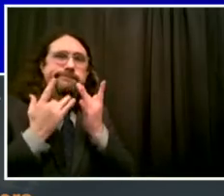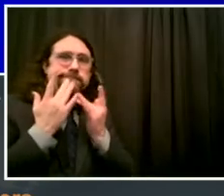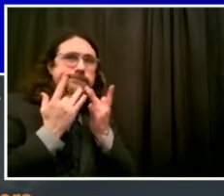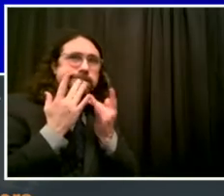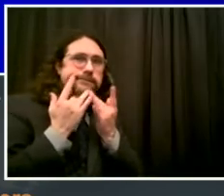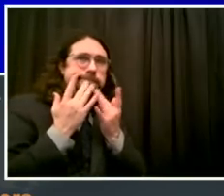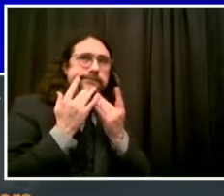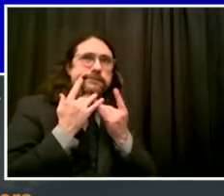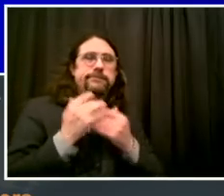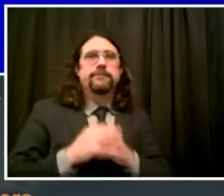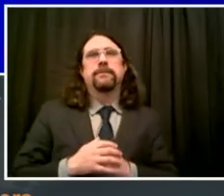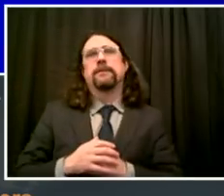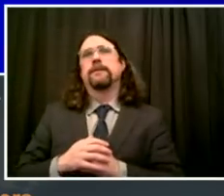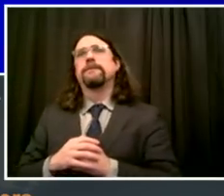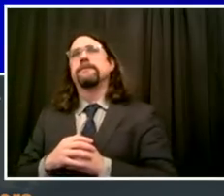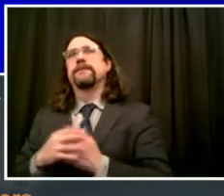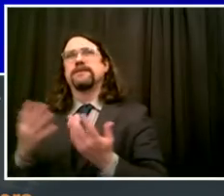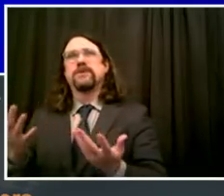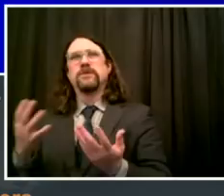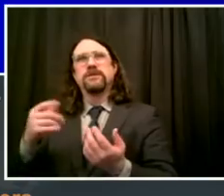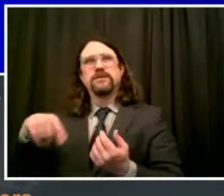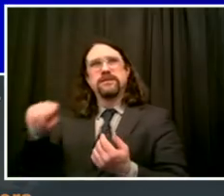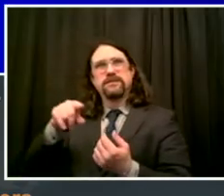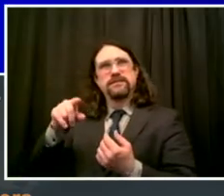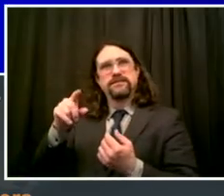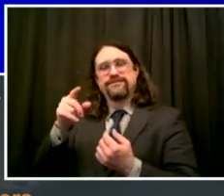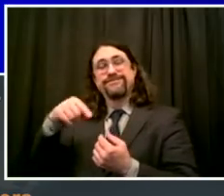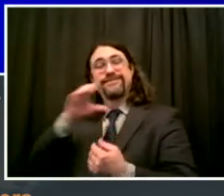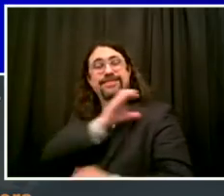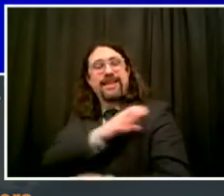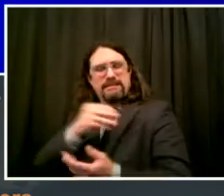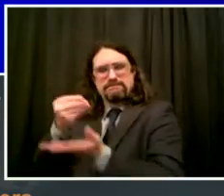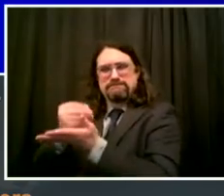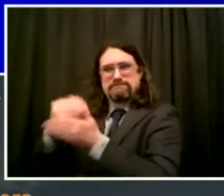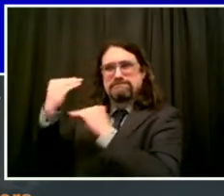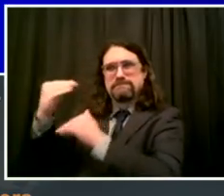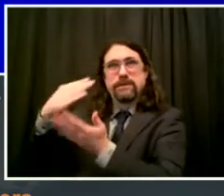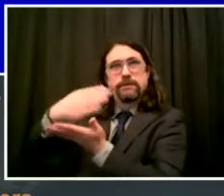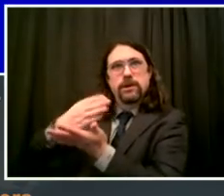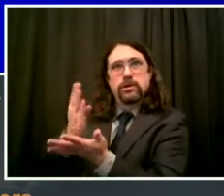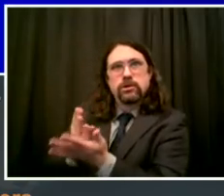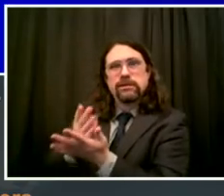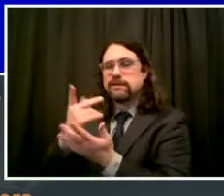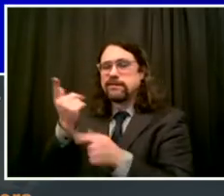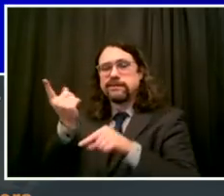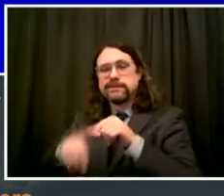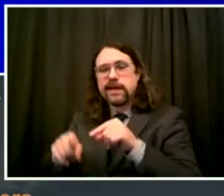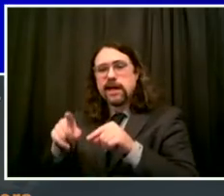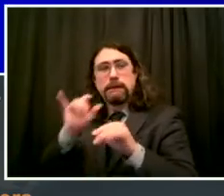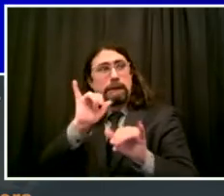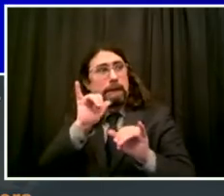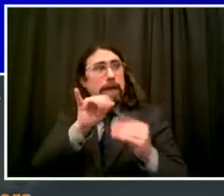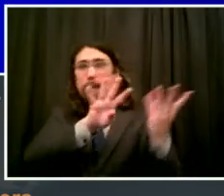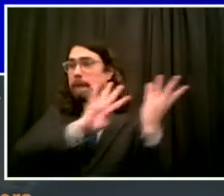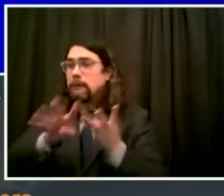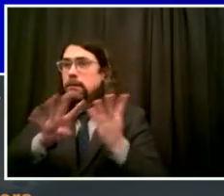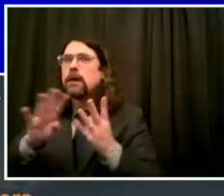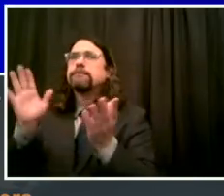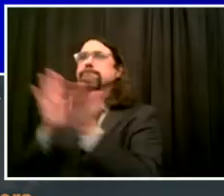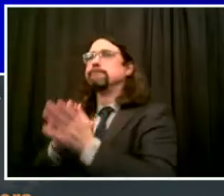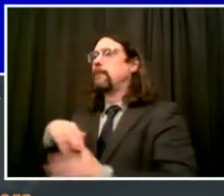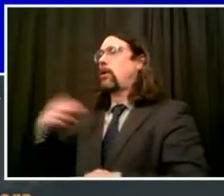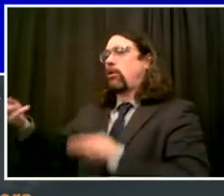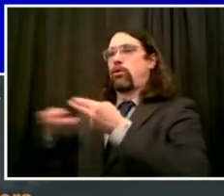people on their payroll. We are now addressing that head-on with members of our Medical Reserve Corps, doctors, nurses,